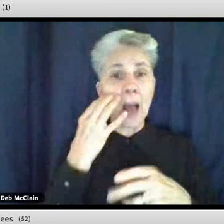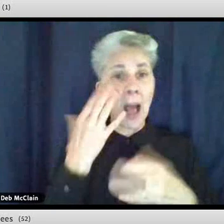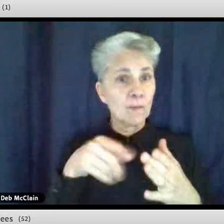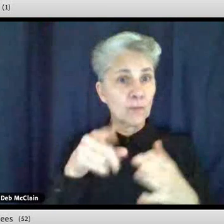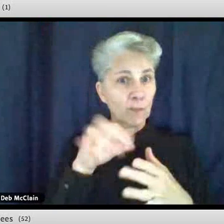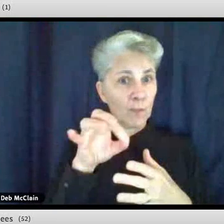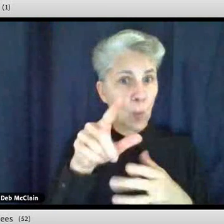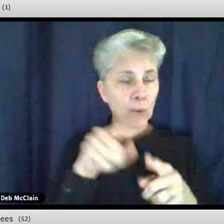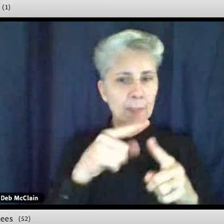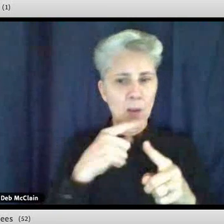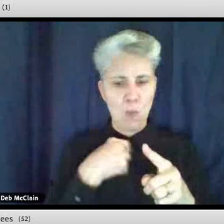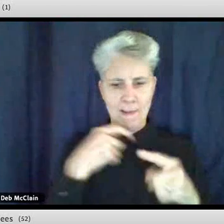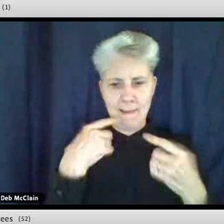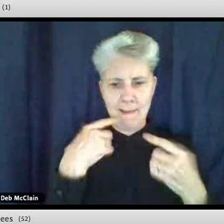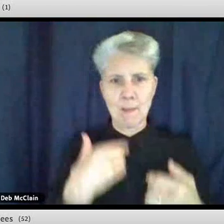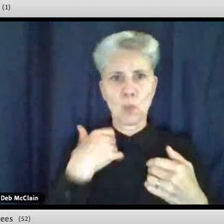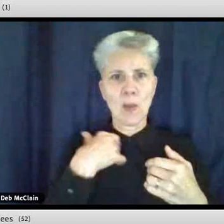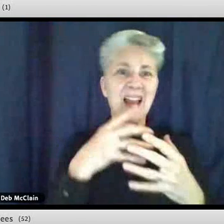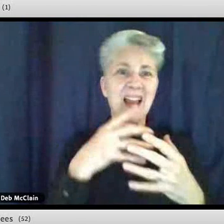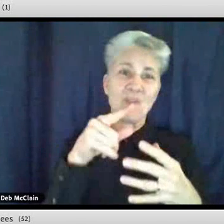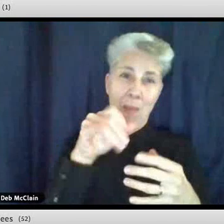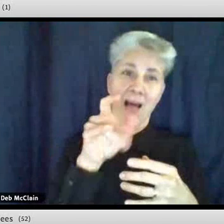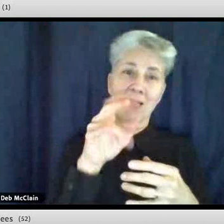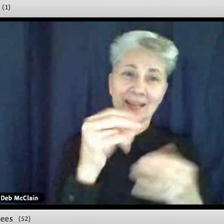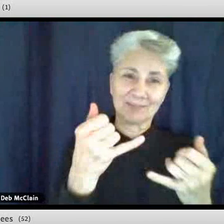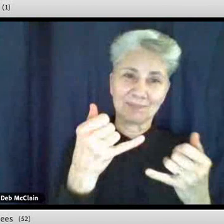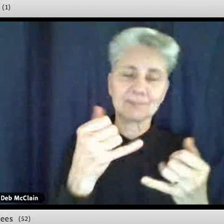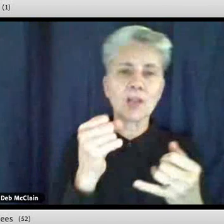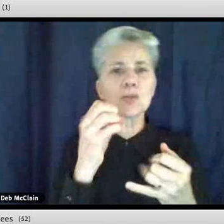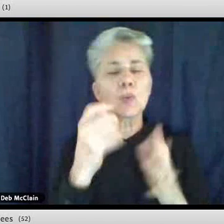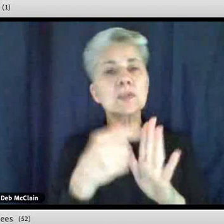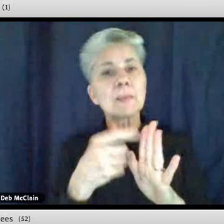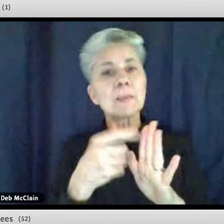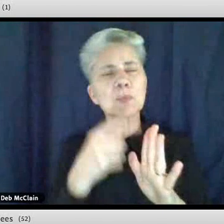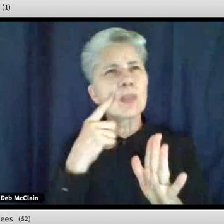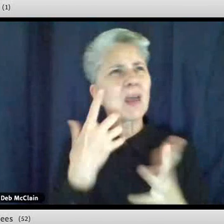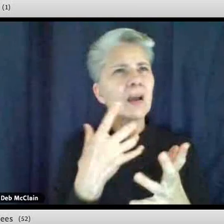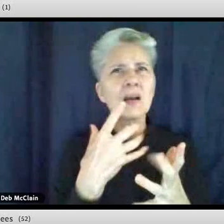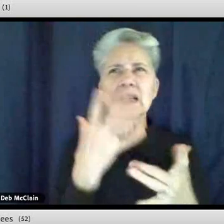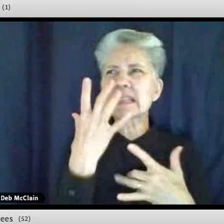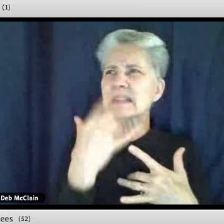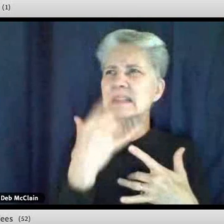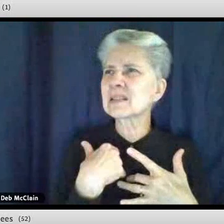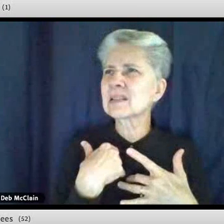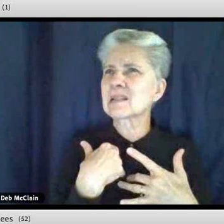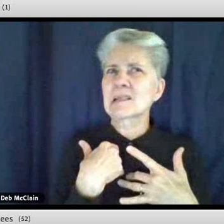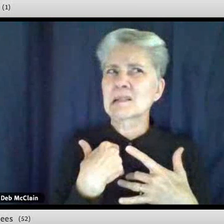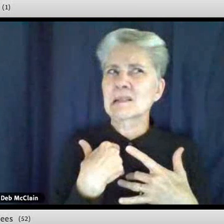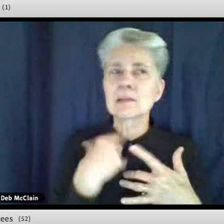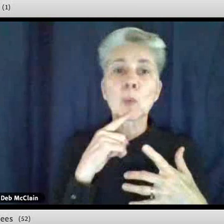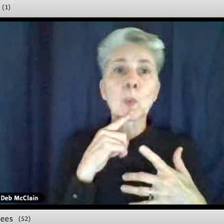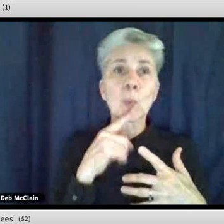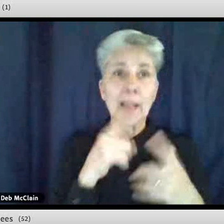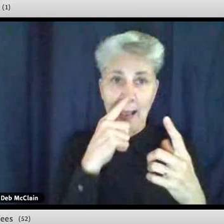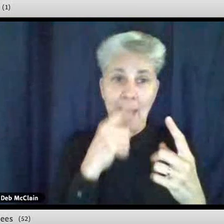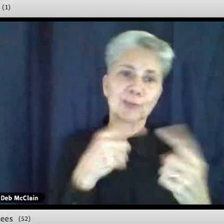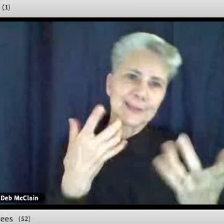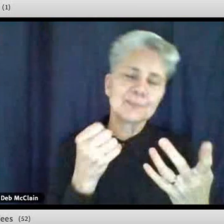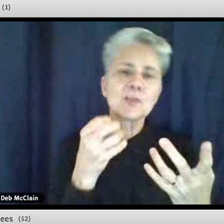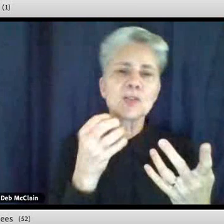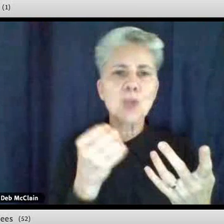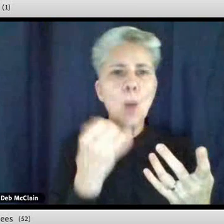Florida, but where I am, we have tons of pollen. So, sometimes you think you might be sick, and it's actually allergies. So